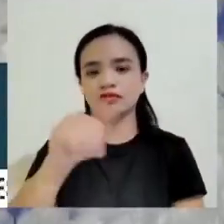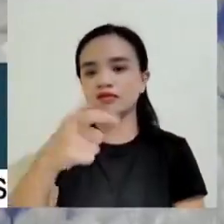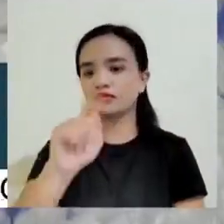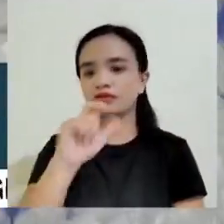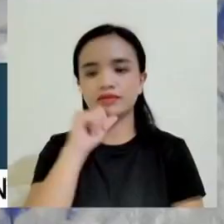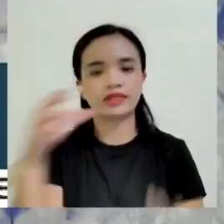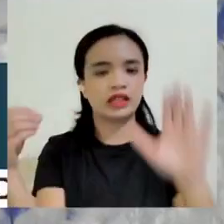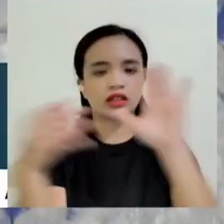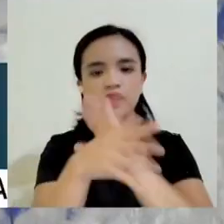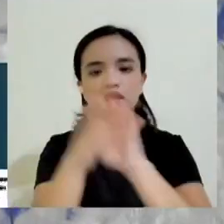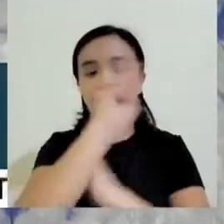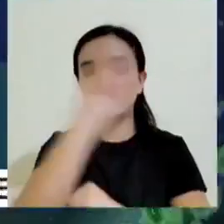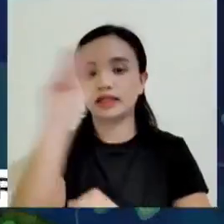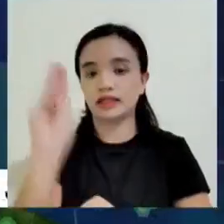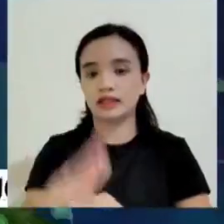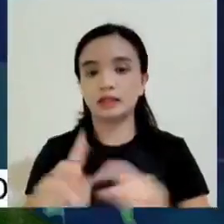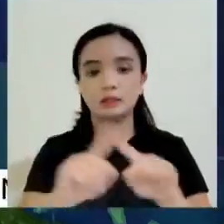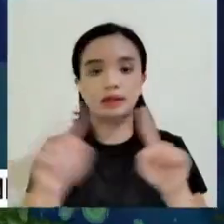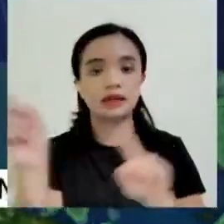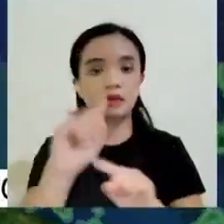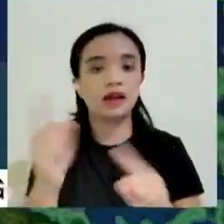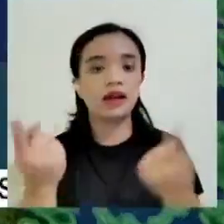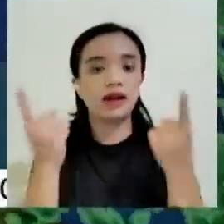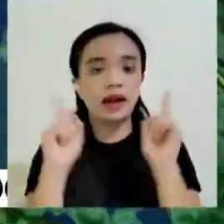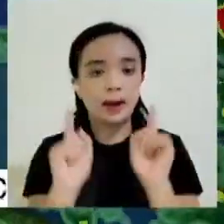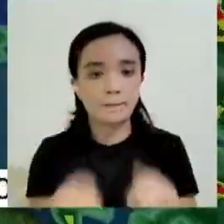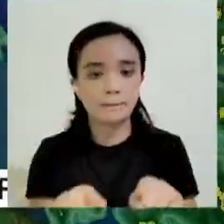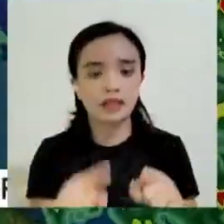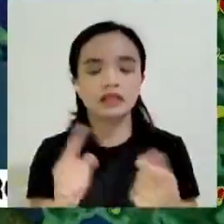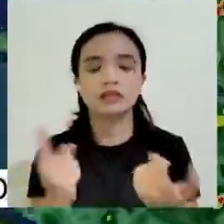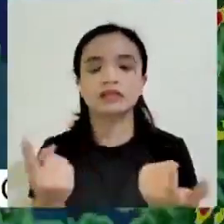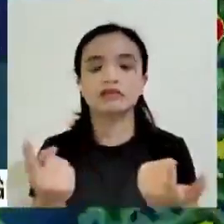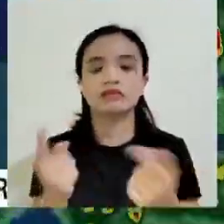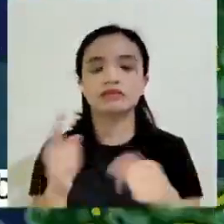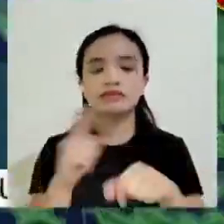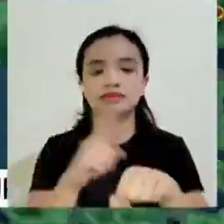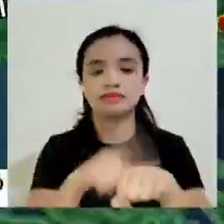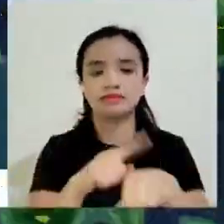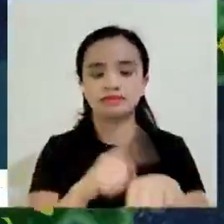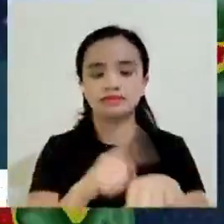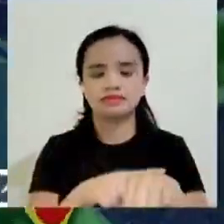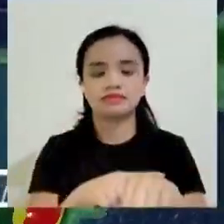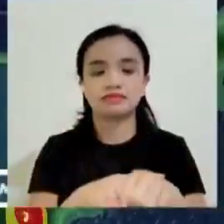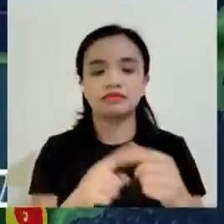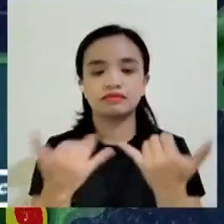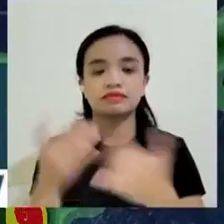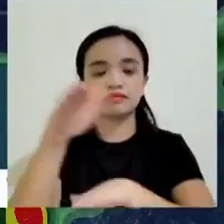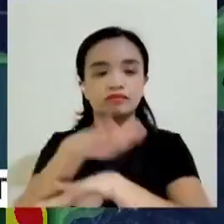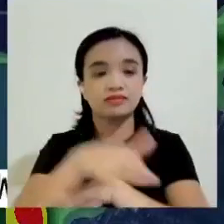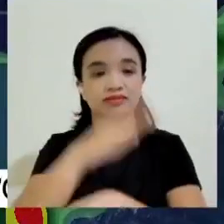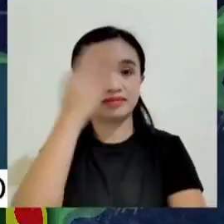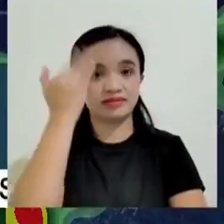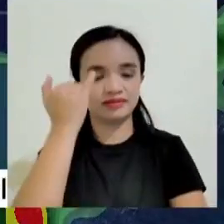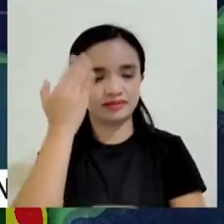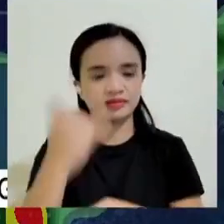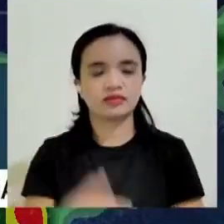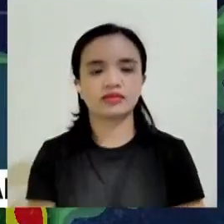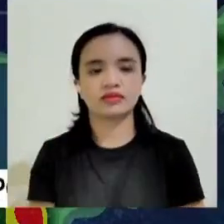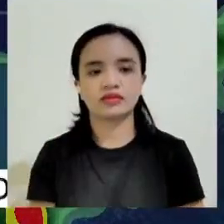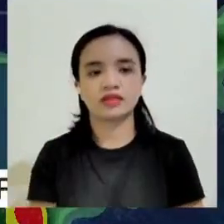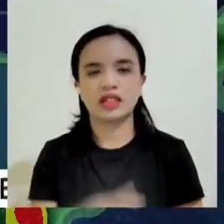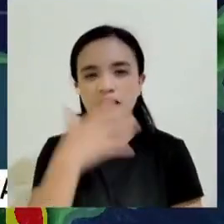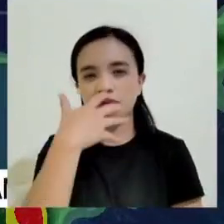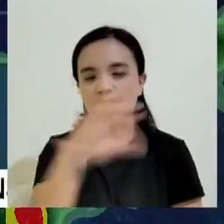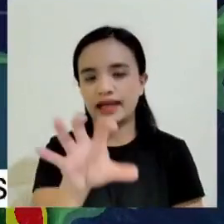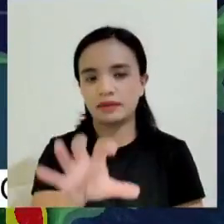what happens is that during the day, at least until the afternoon, because of the warm weather, there is much evaporation